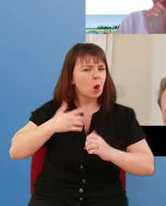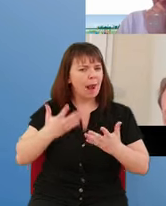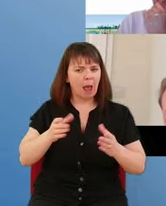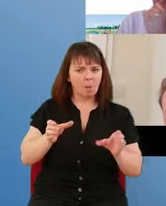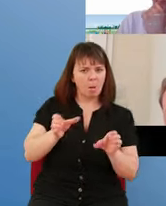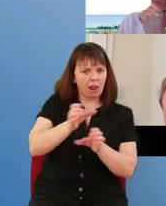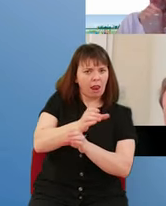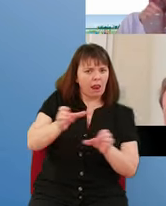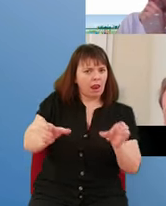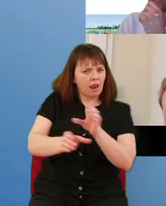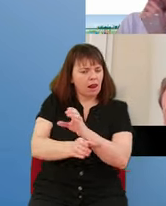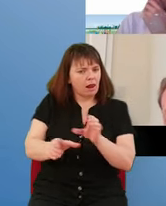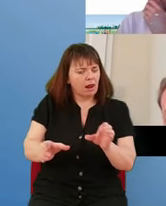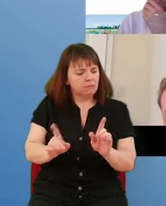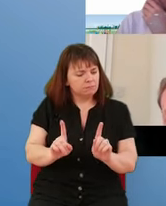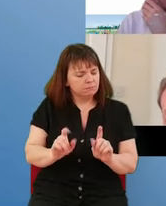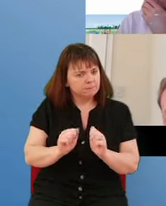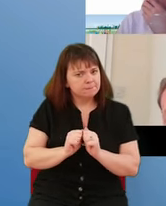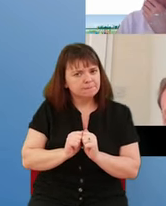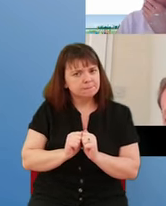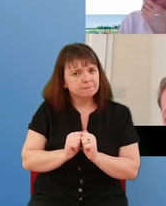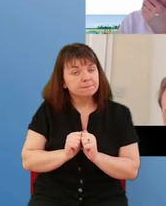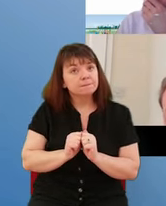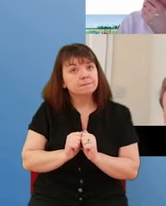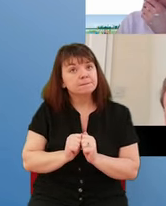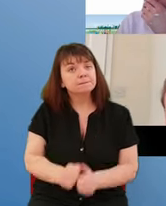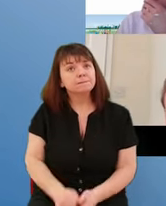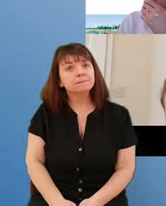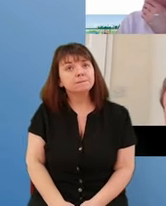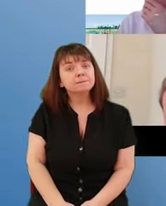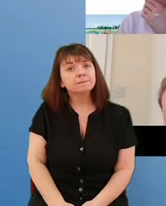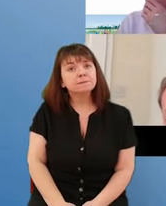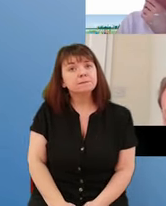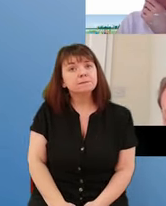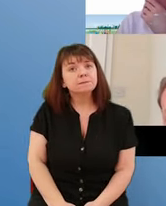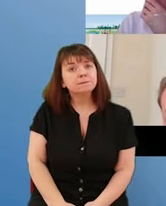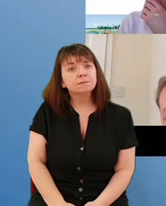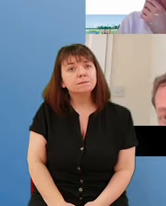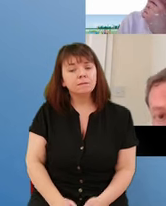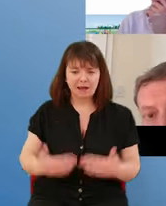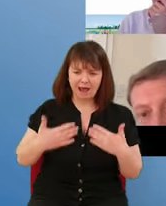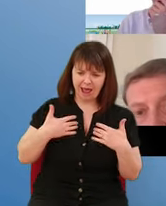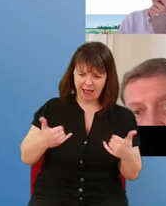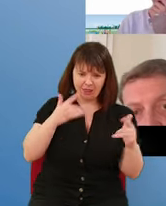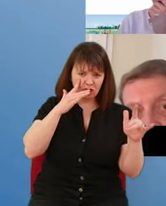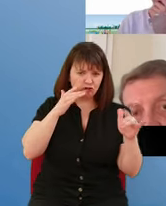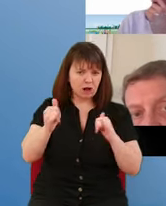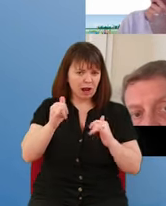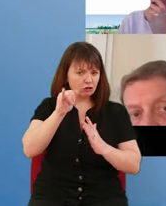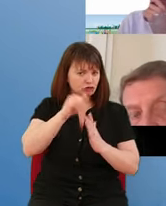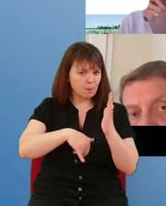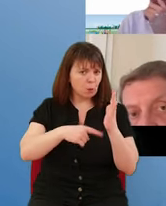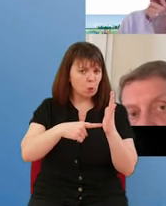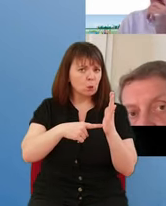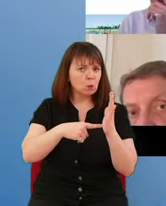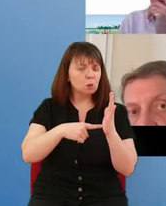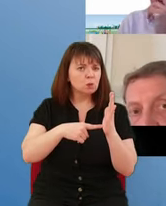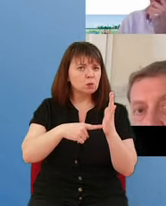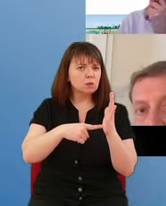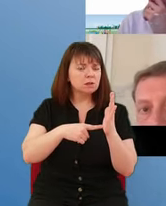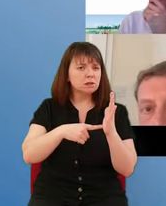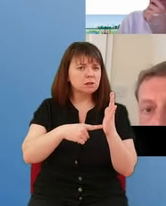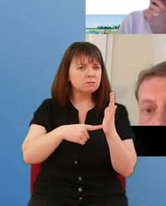Health check reports. I think Julian was going to, he's not here. Shepherd, you're here,